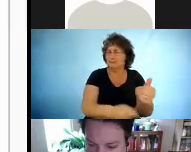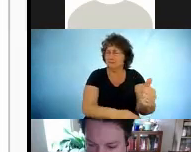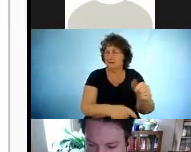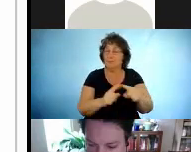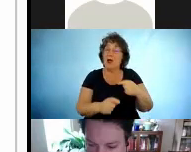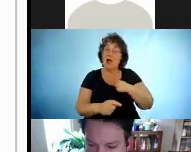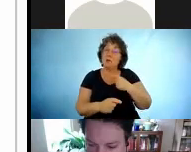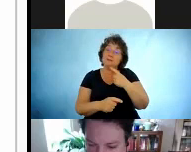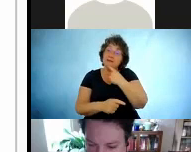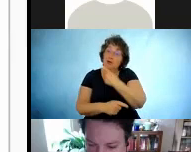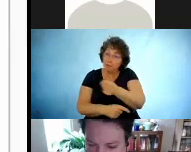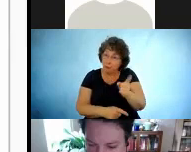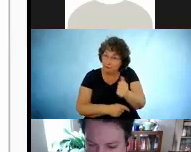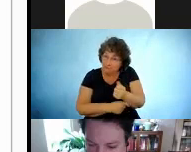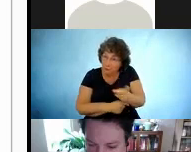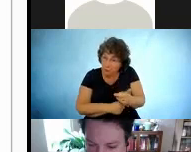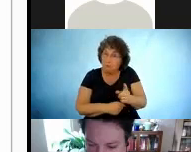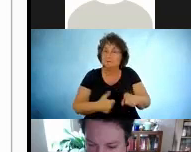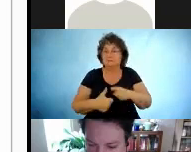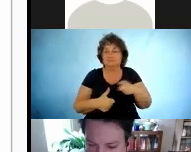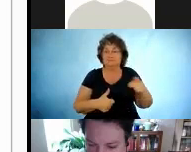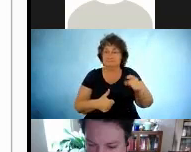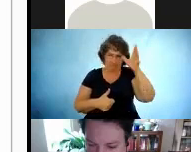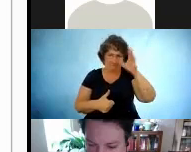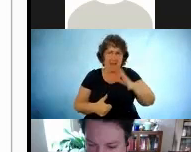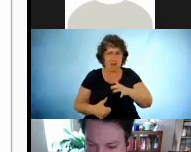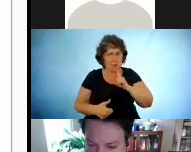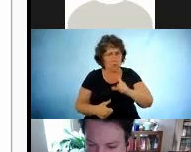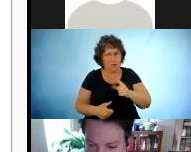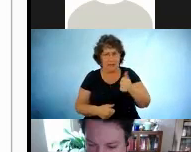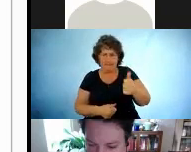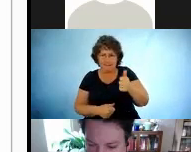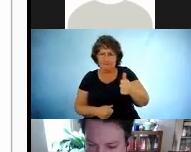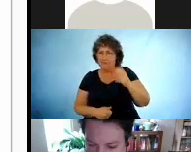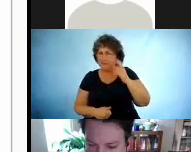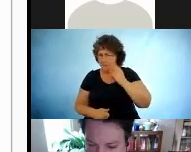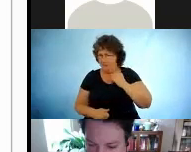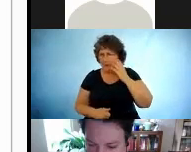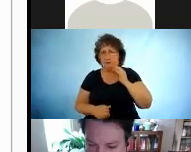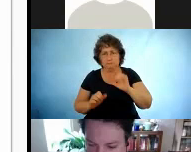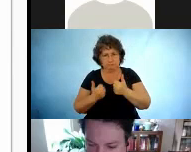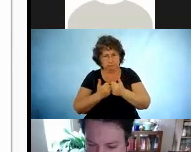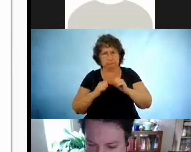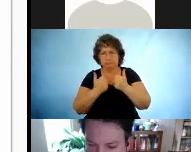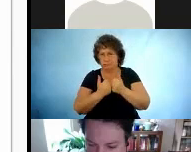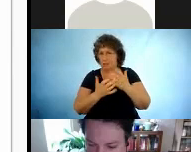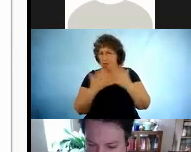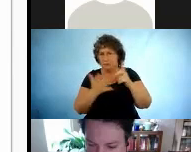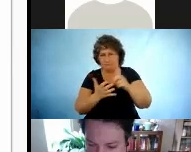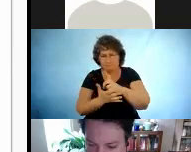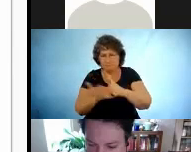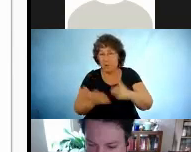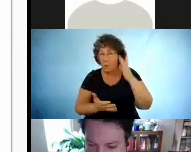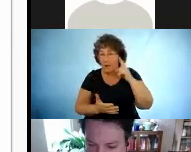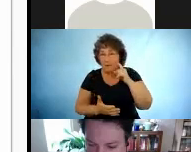which is he is a man who experienced challenges and discrimination because of his